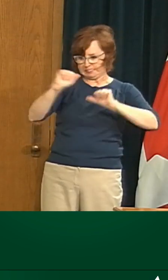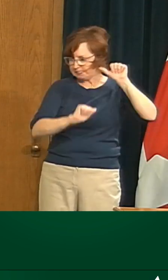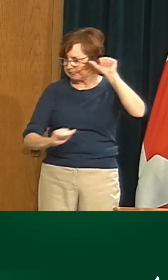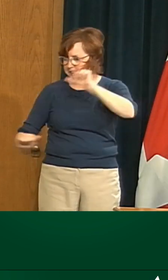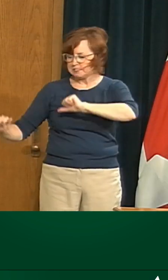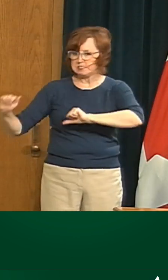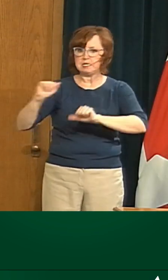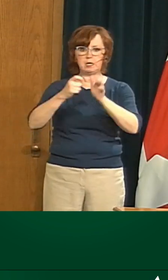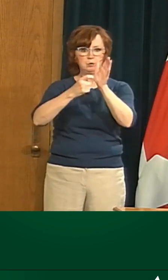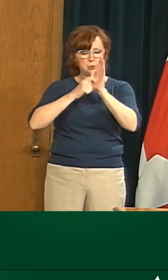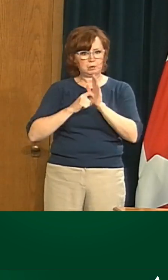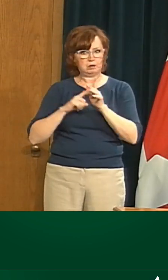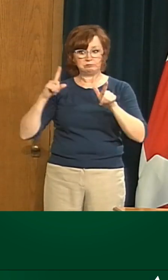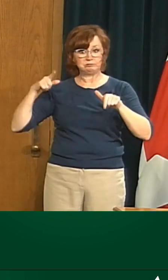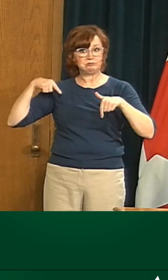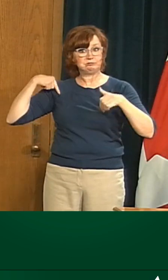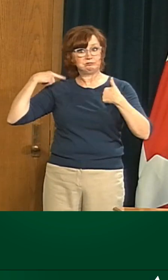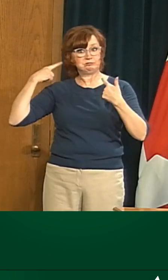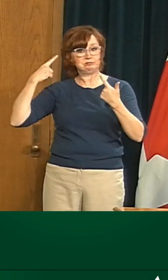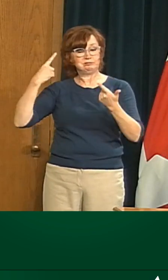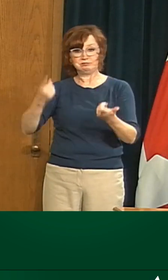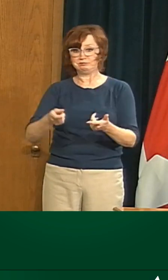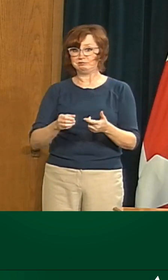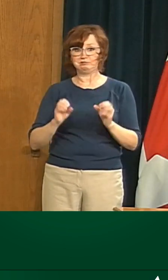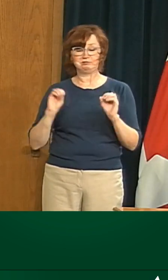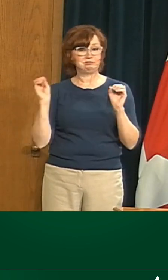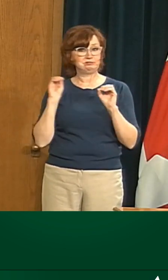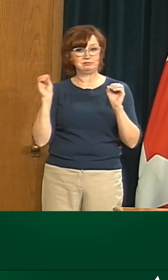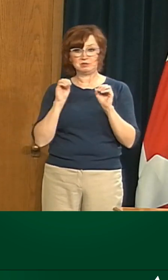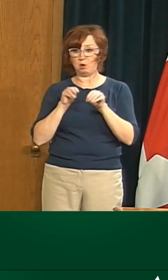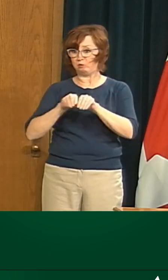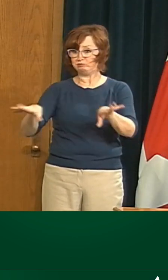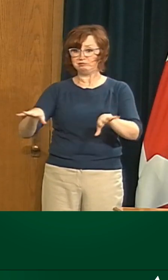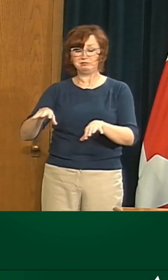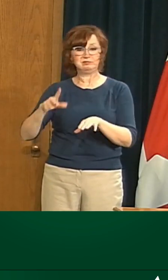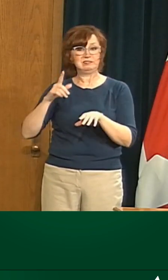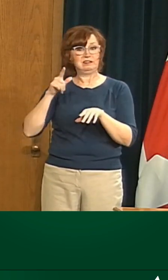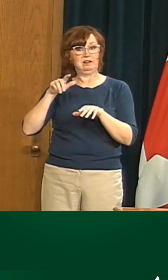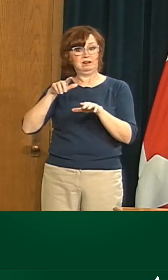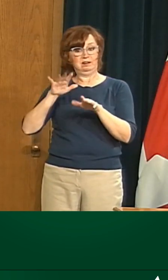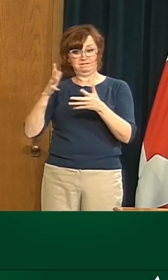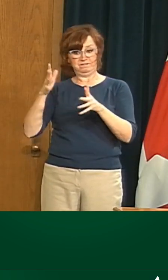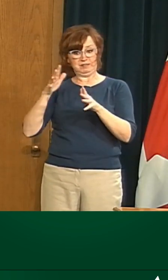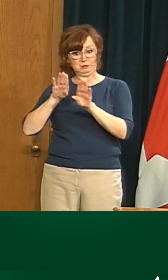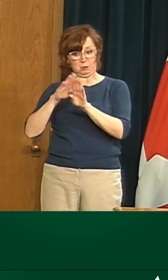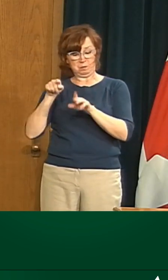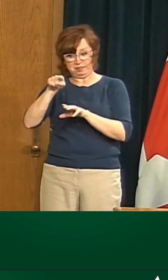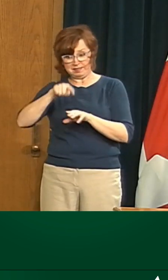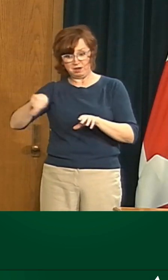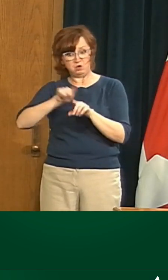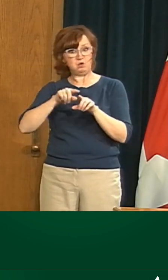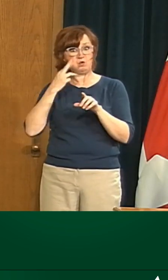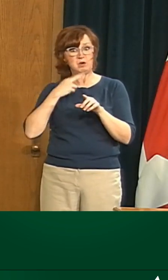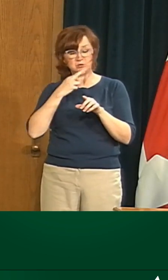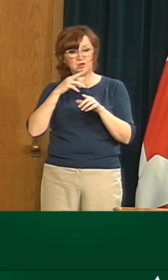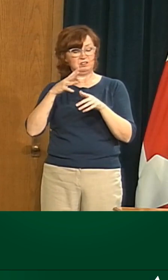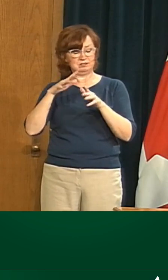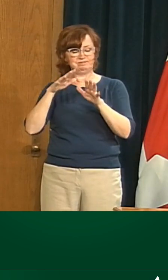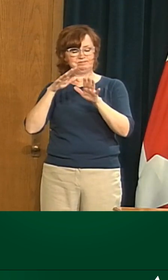all surfaces, and as a result, we have not seen major outbreaks that have started at Saskatchewan